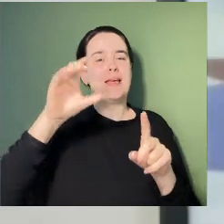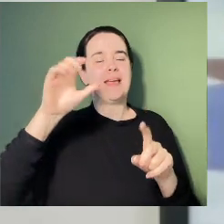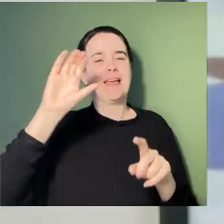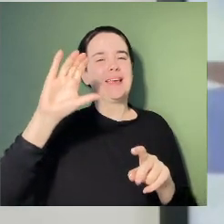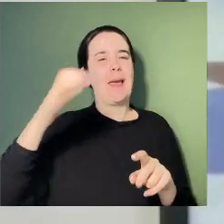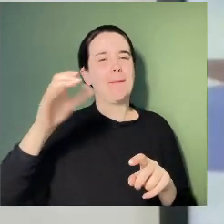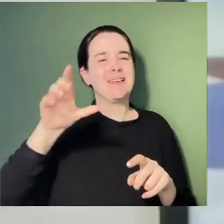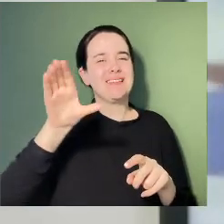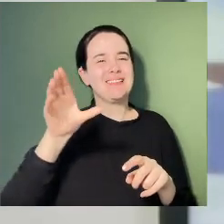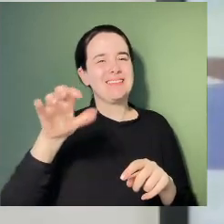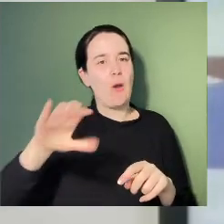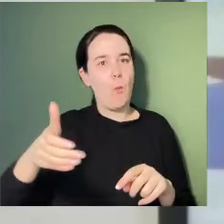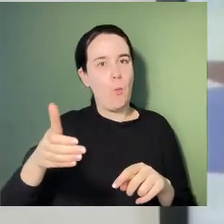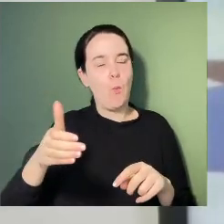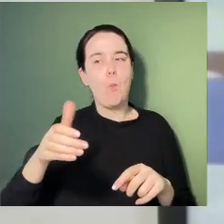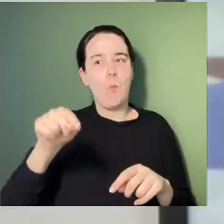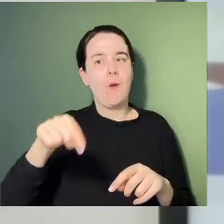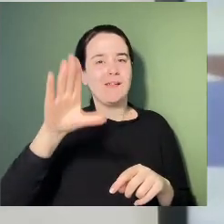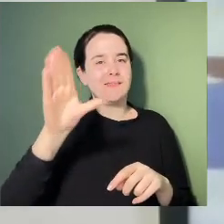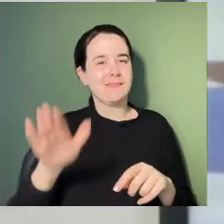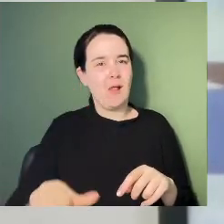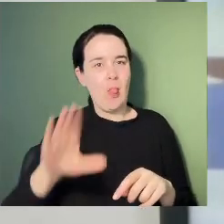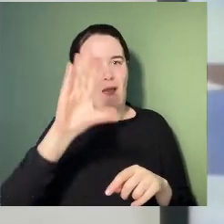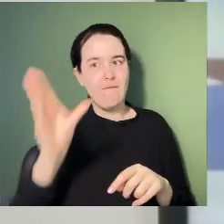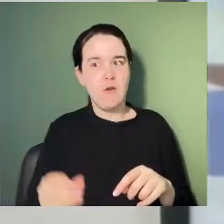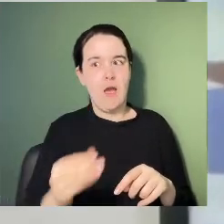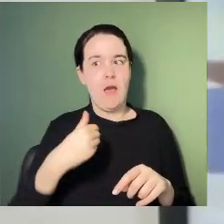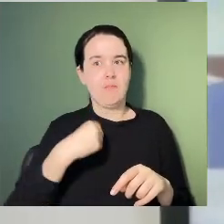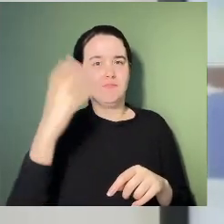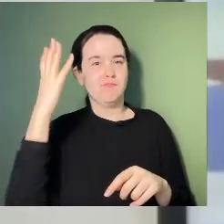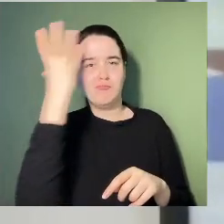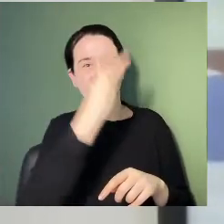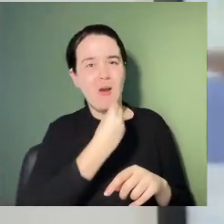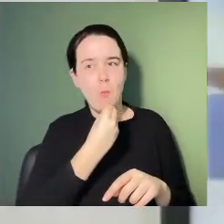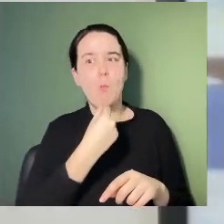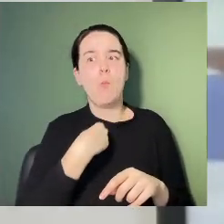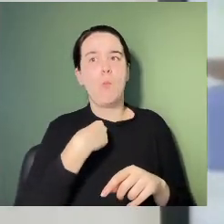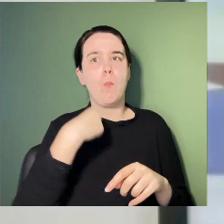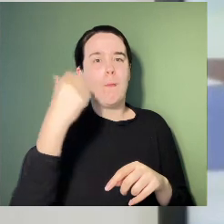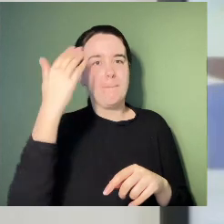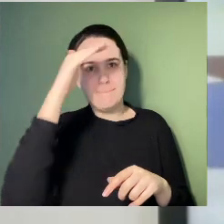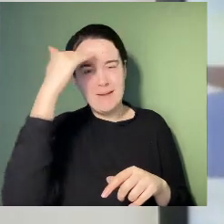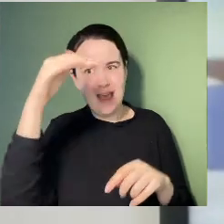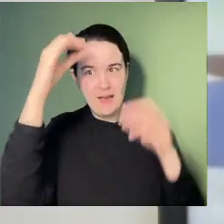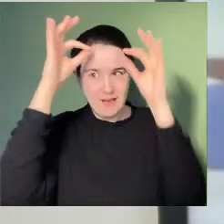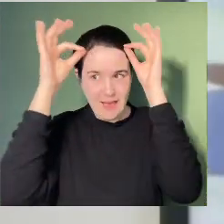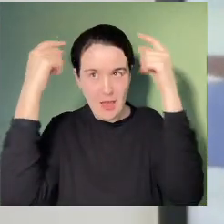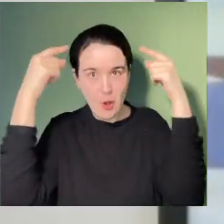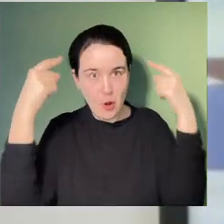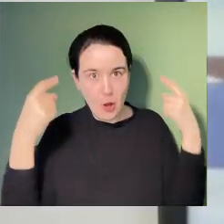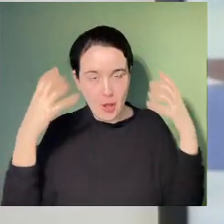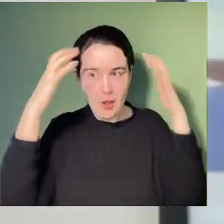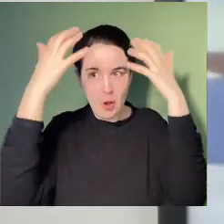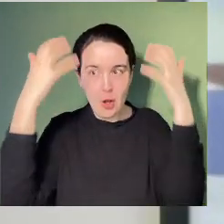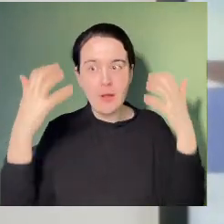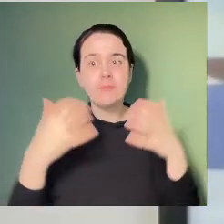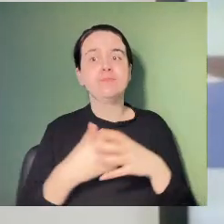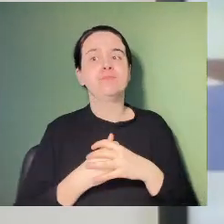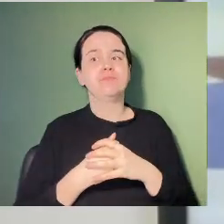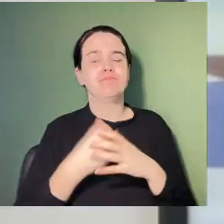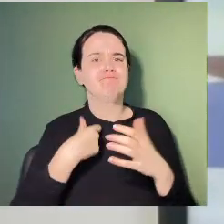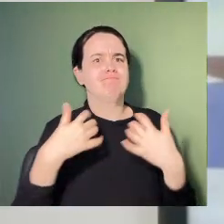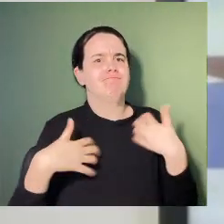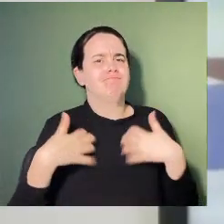short black or brown, almost black looking curly hair, and I'm very excited to be with you all today.